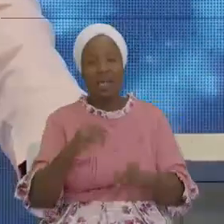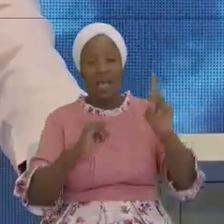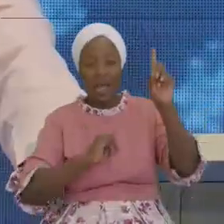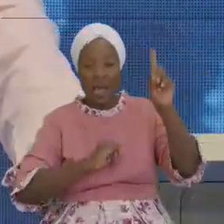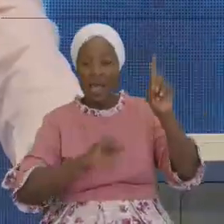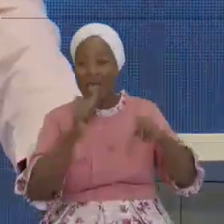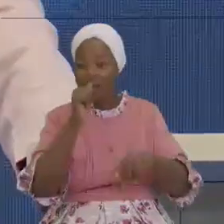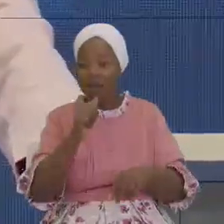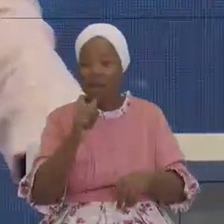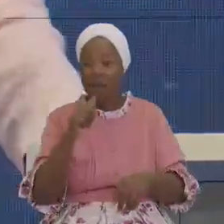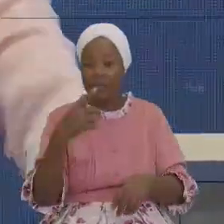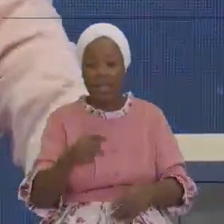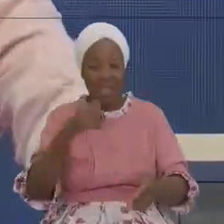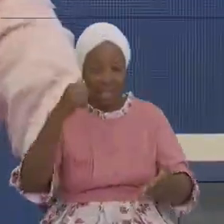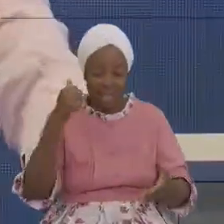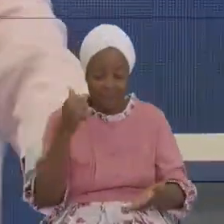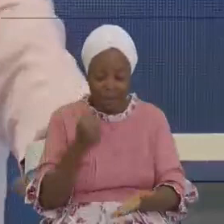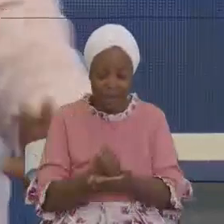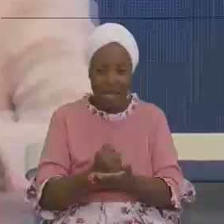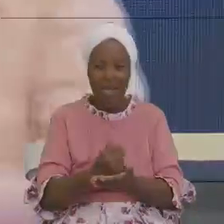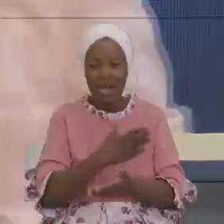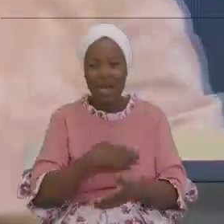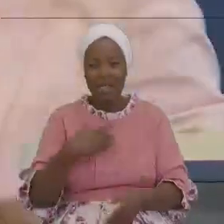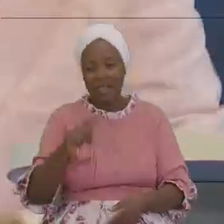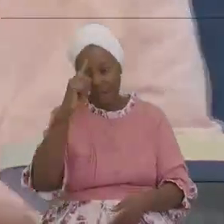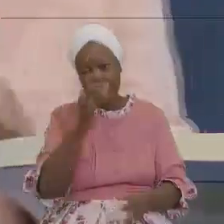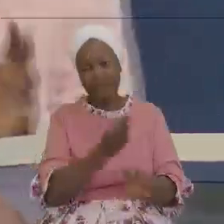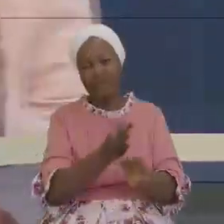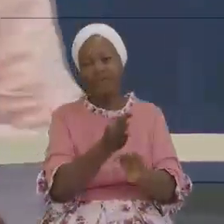the Amen and the faithful.